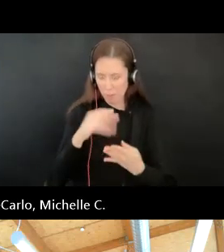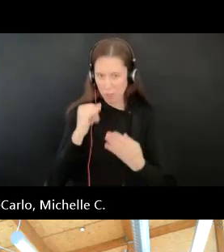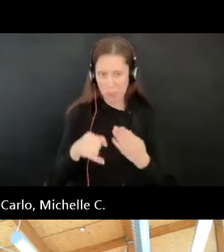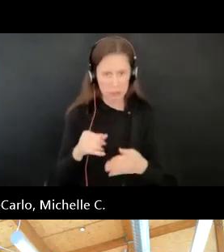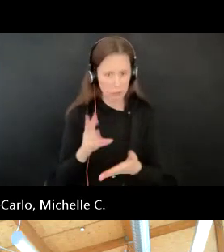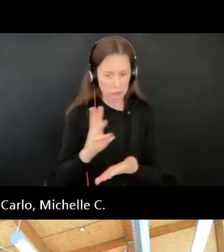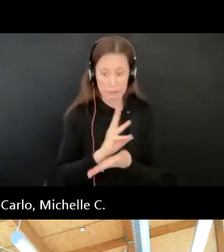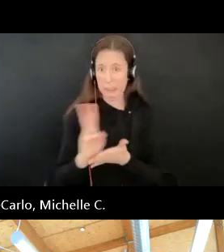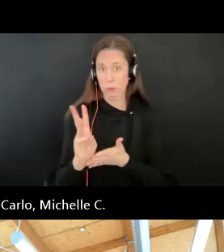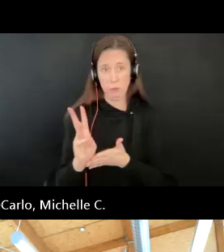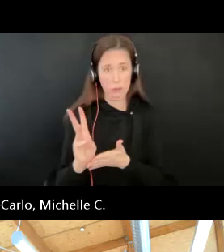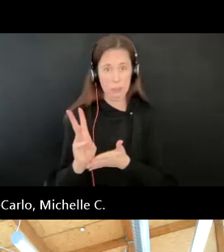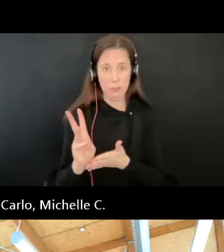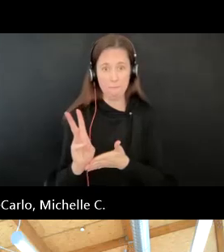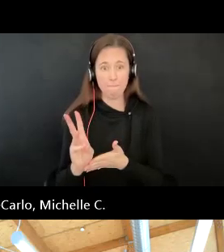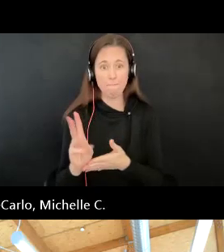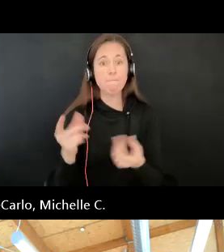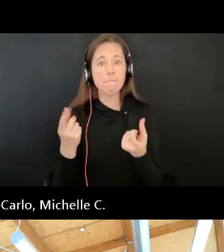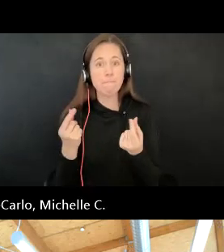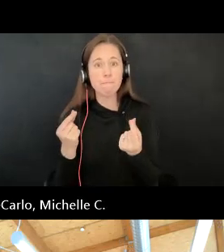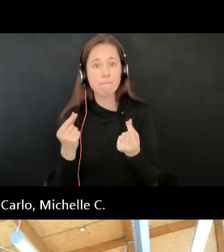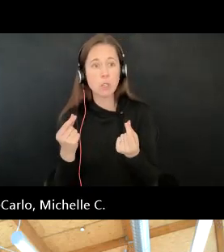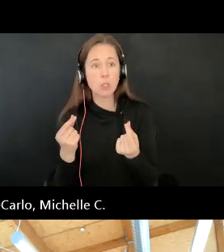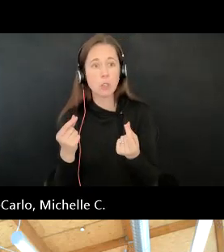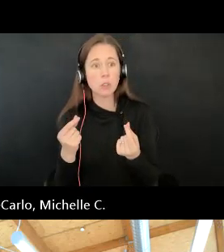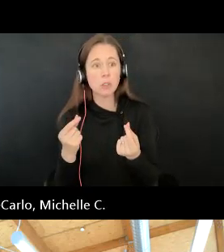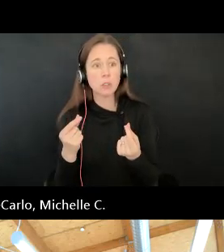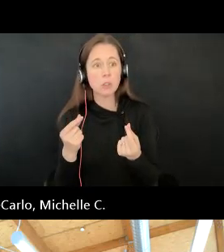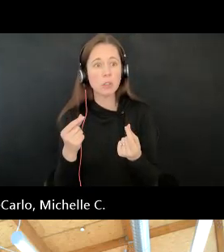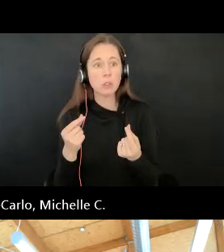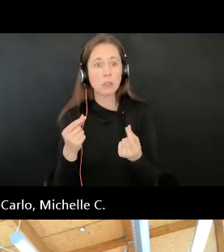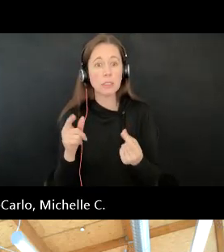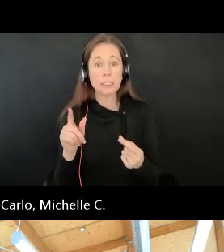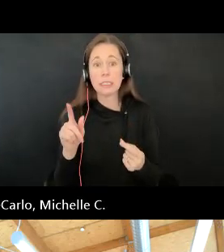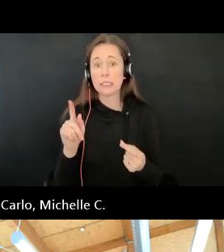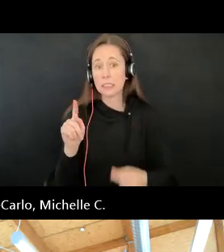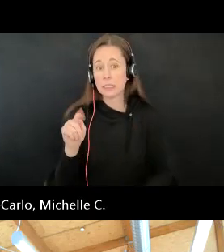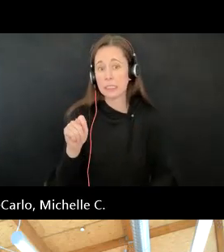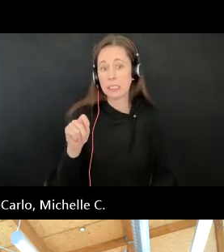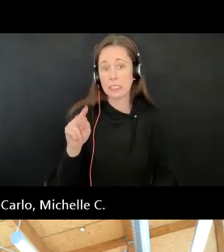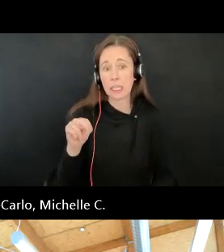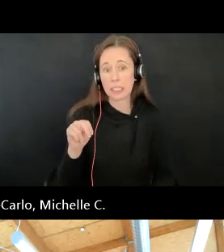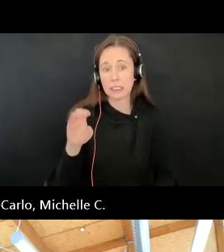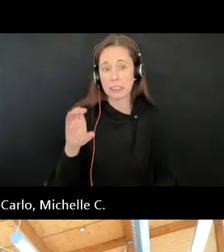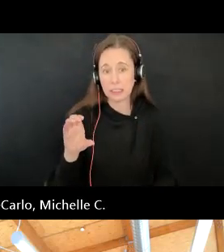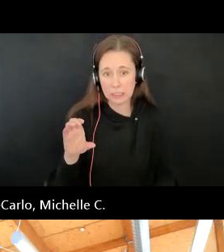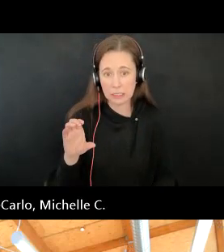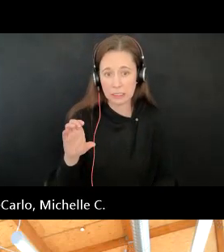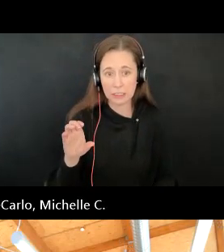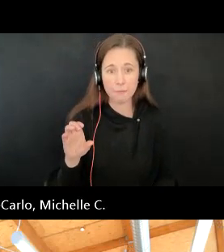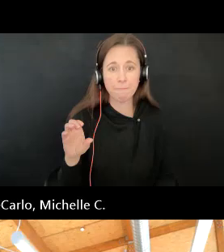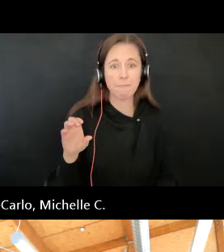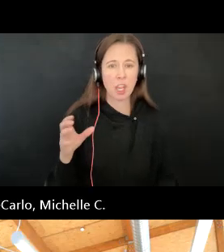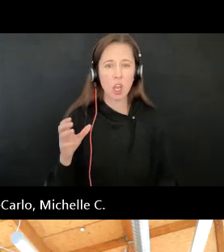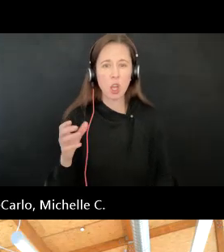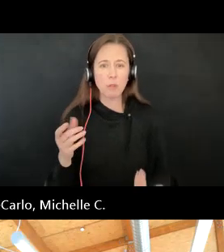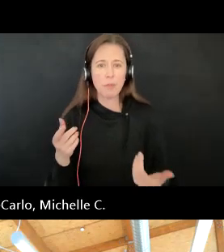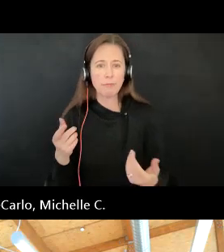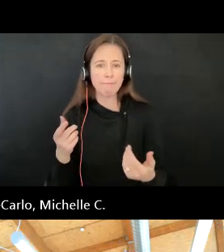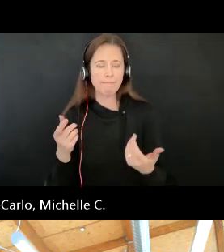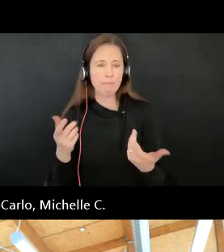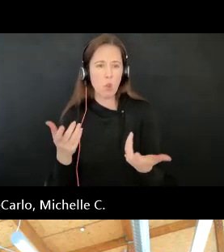plan to recognize the overlooked responsibilities of TNC as a land preservation organization. We wanted to